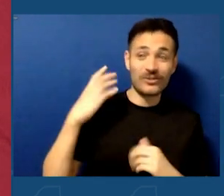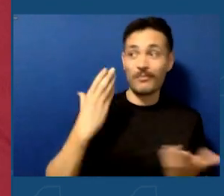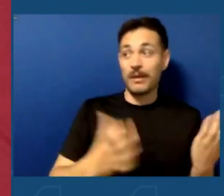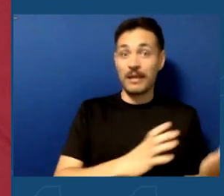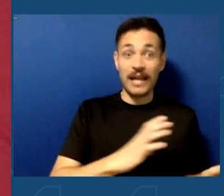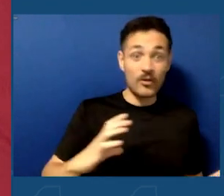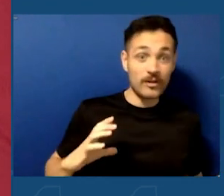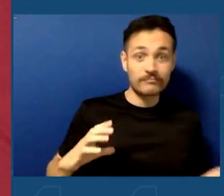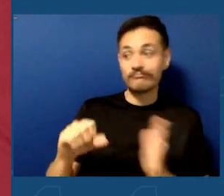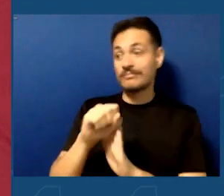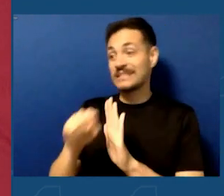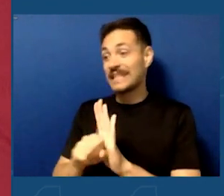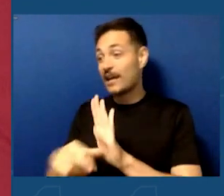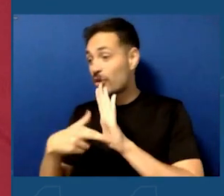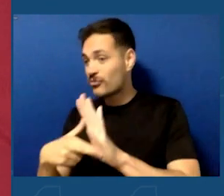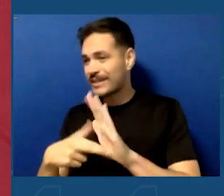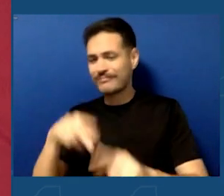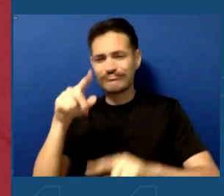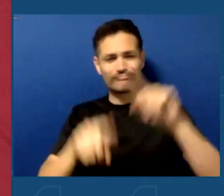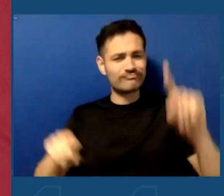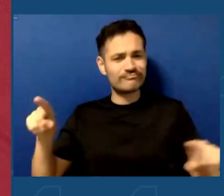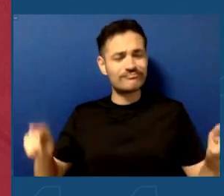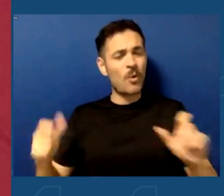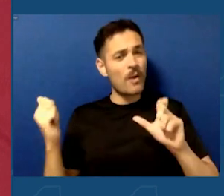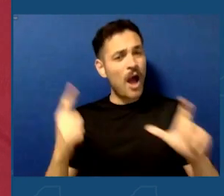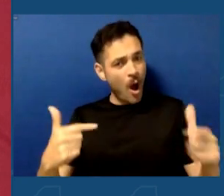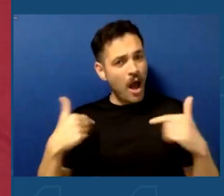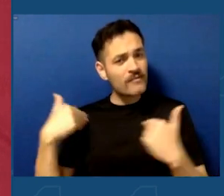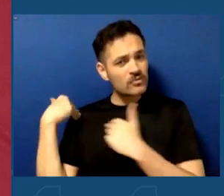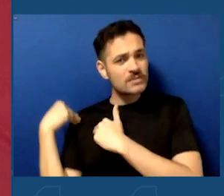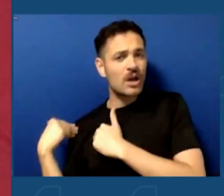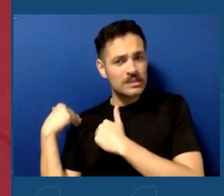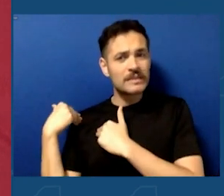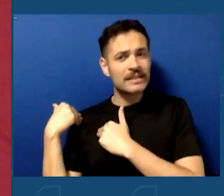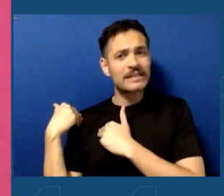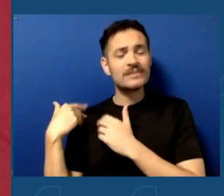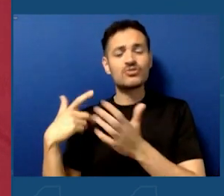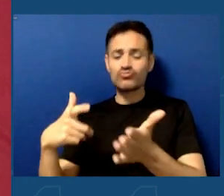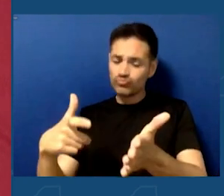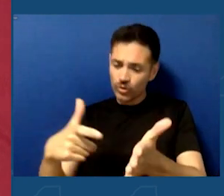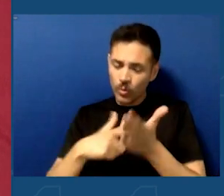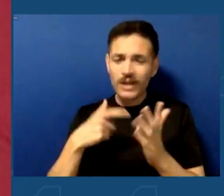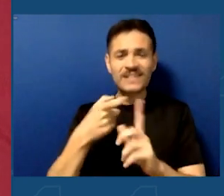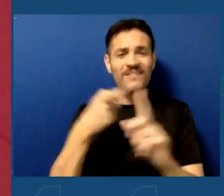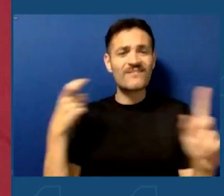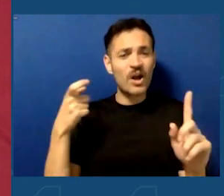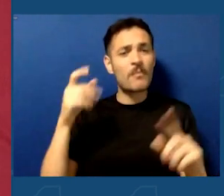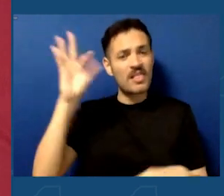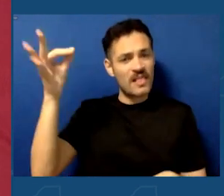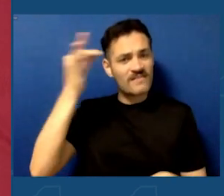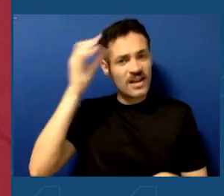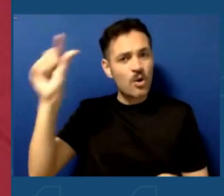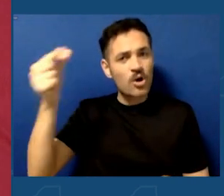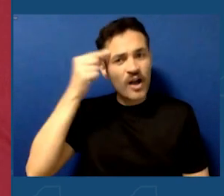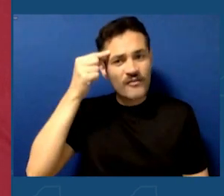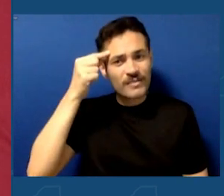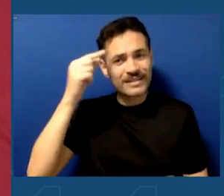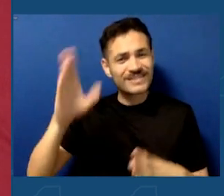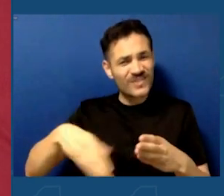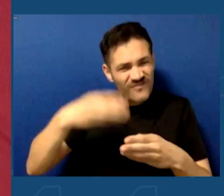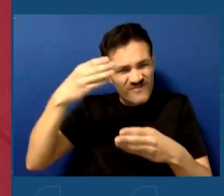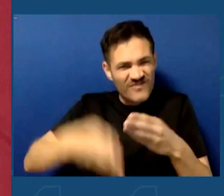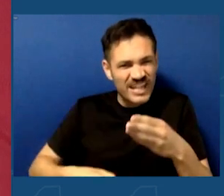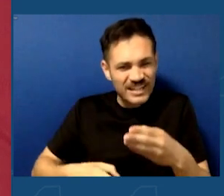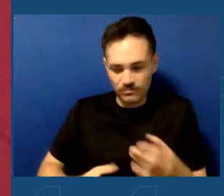all have a responsibility to demand from the federal government to put an end. This is